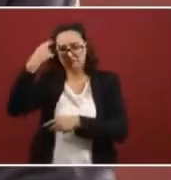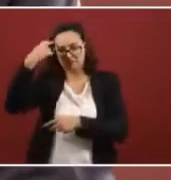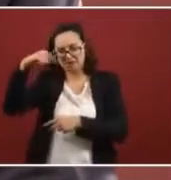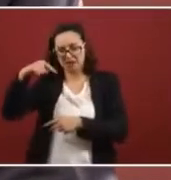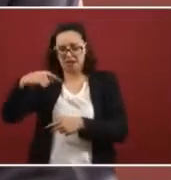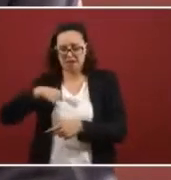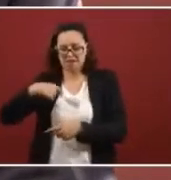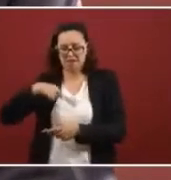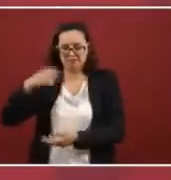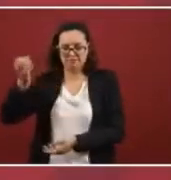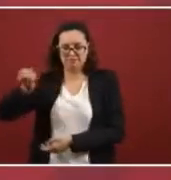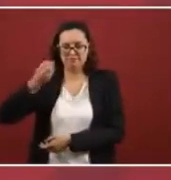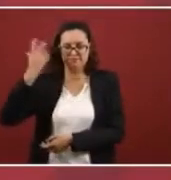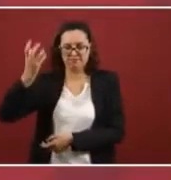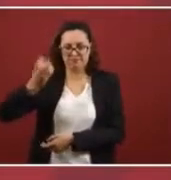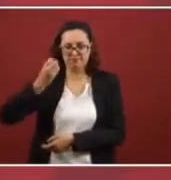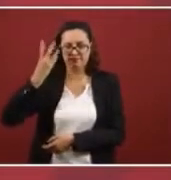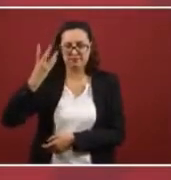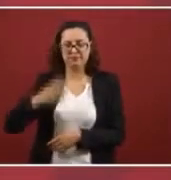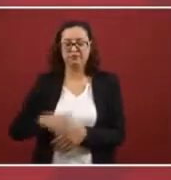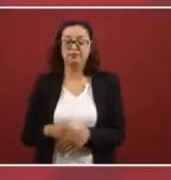Chicontepec,